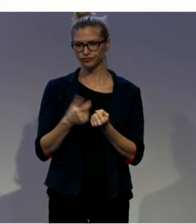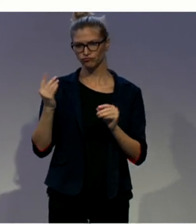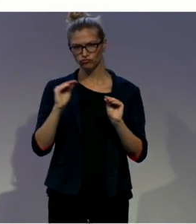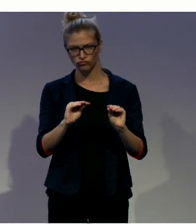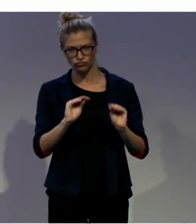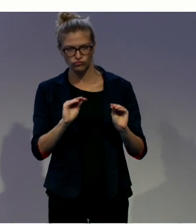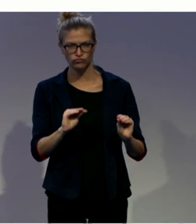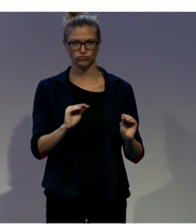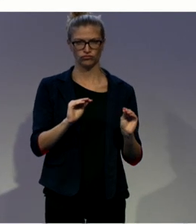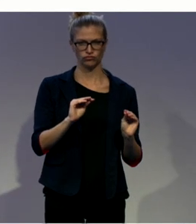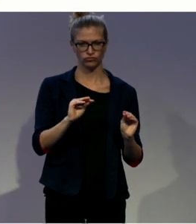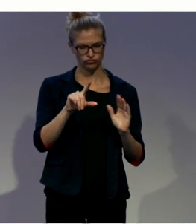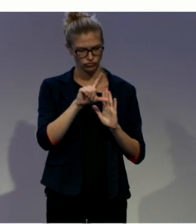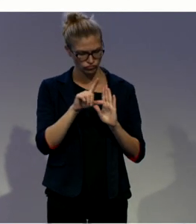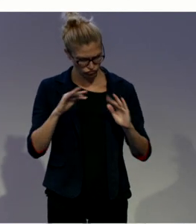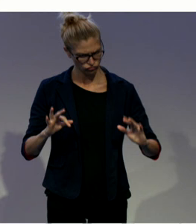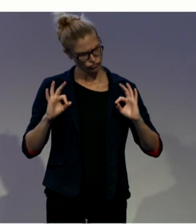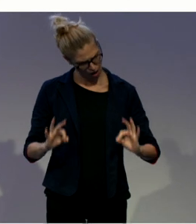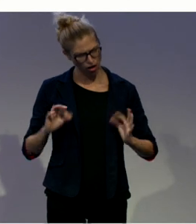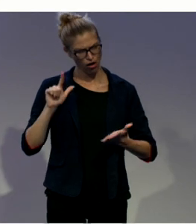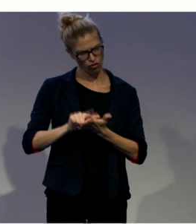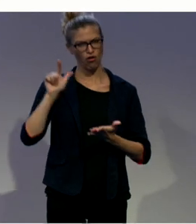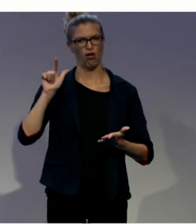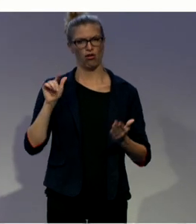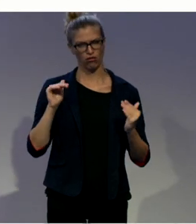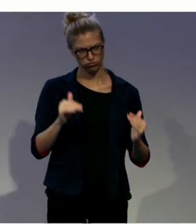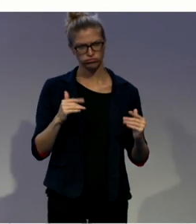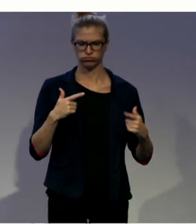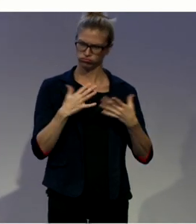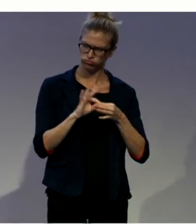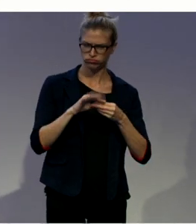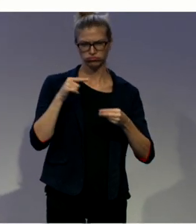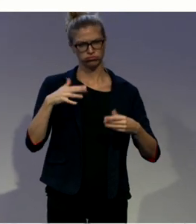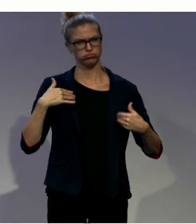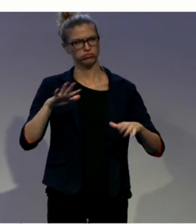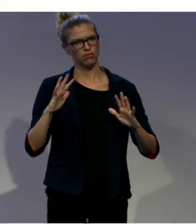legal assistance they will explain all inclusive. Thank you.